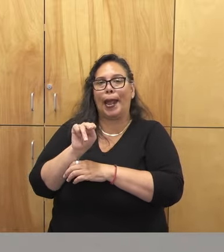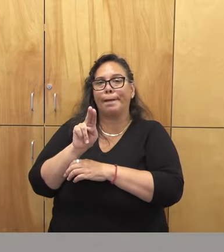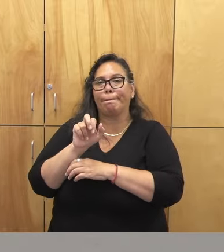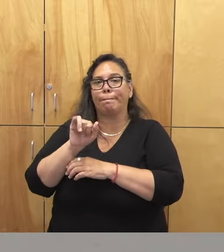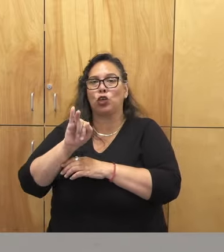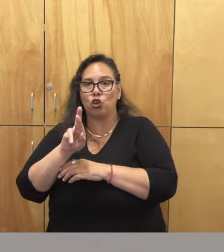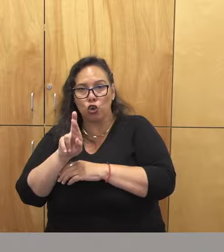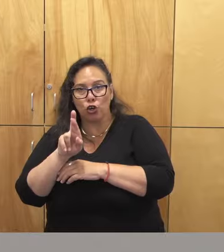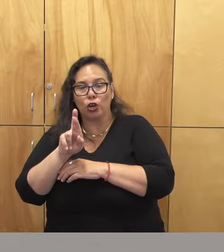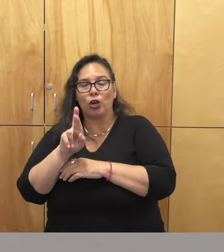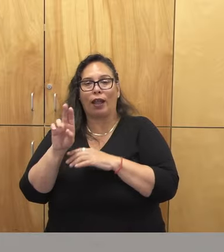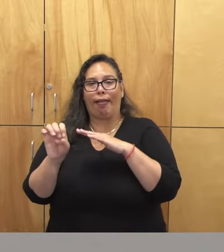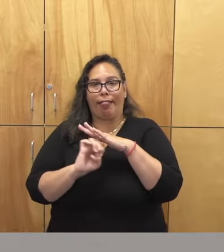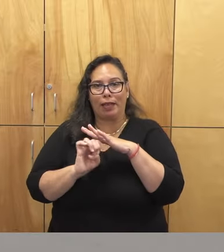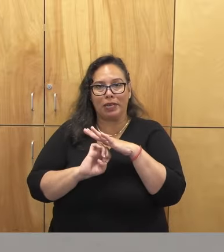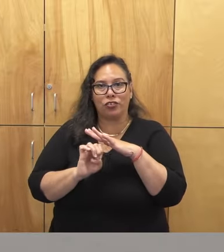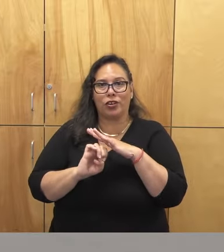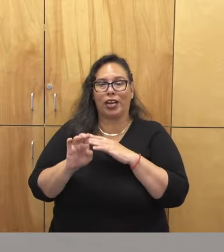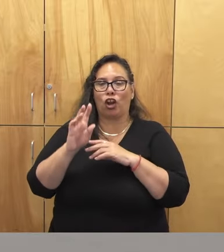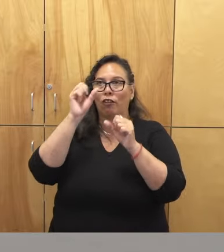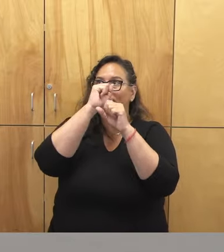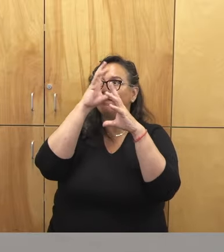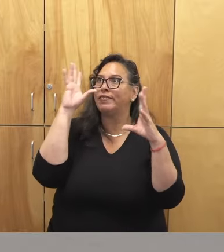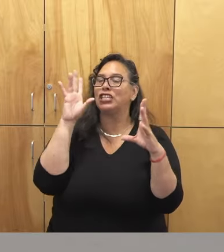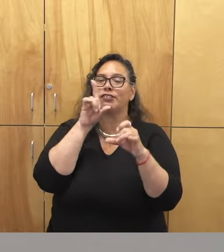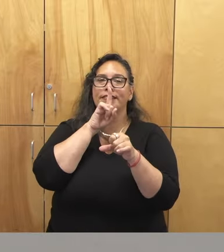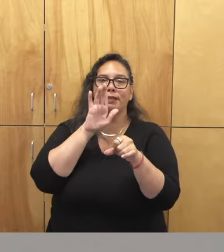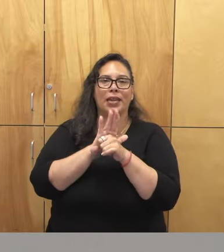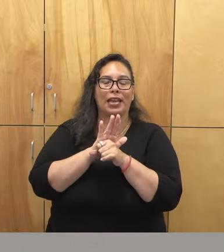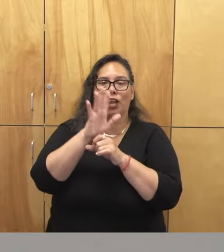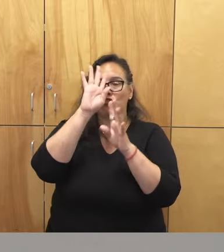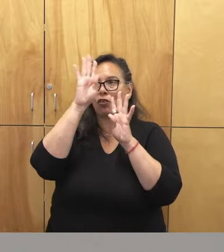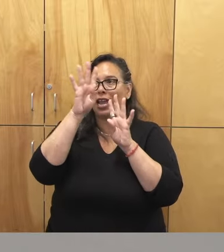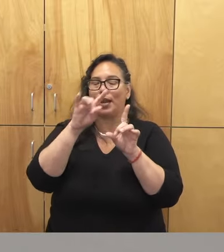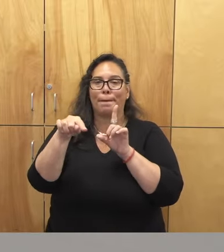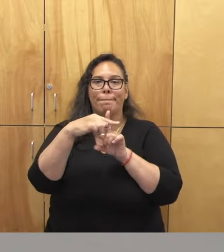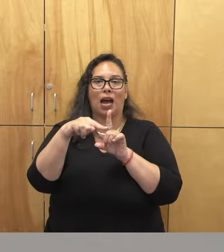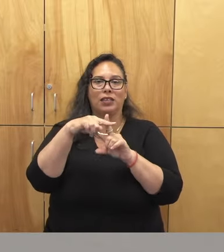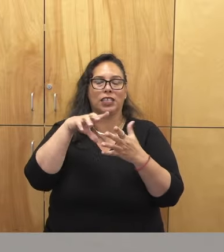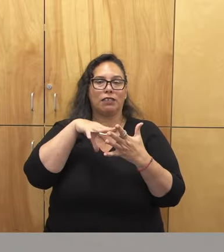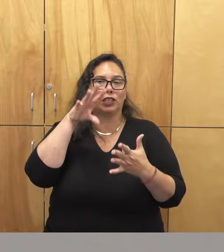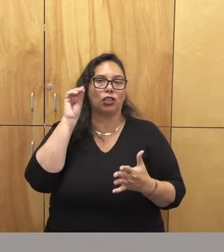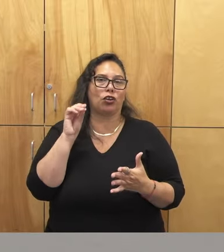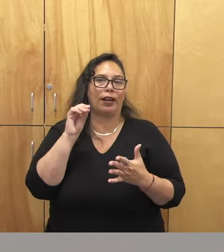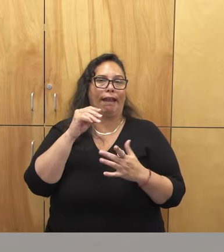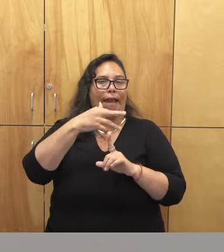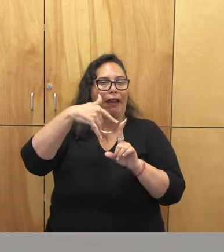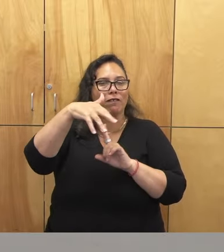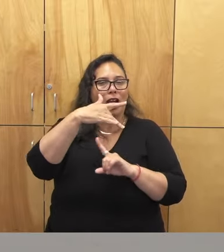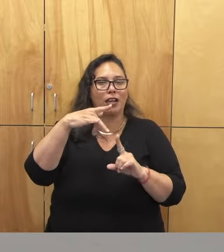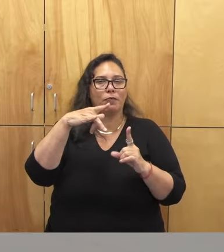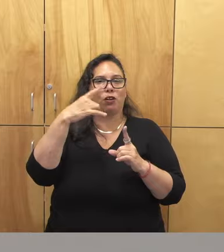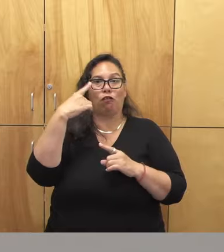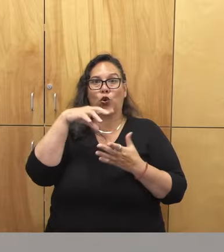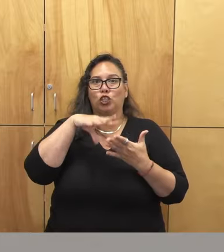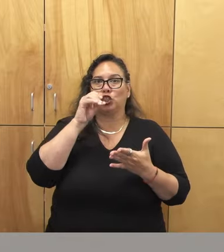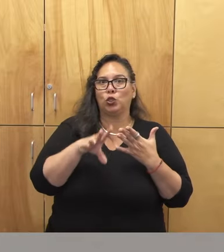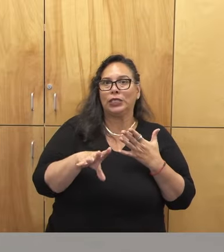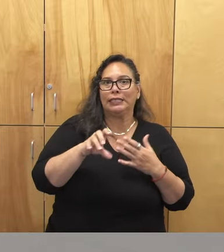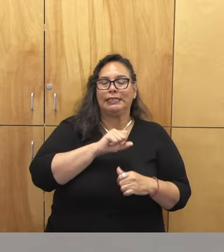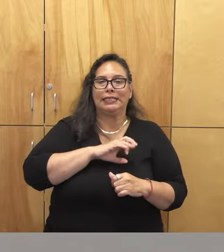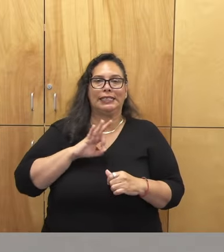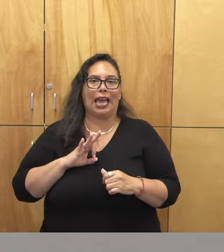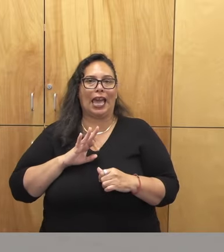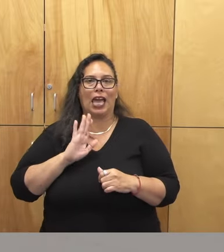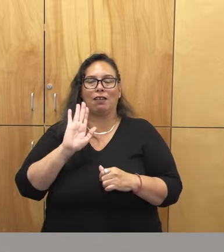vision, and her commitment created a positive learning environment for students and staff at the school. Her leadership,